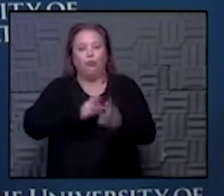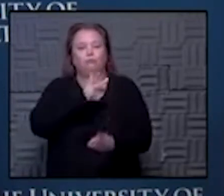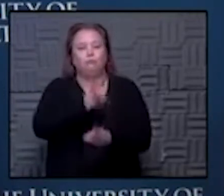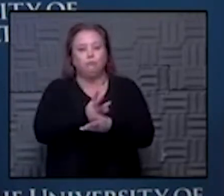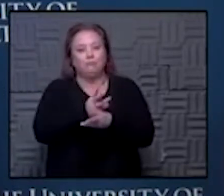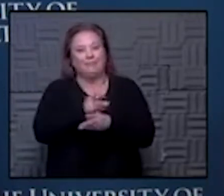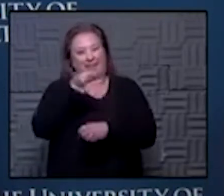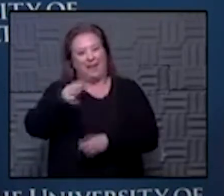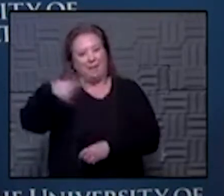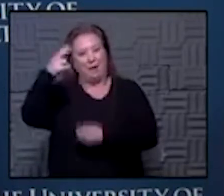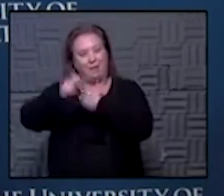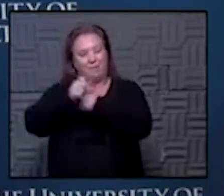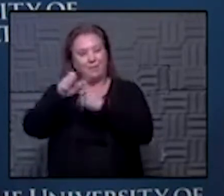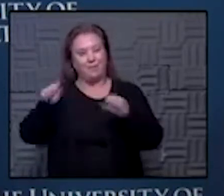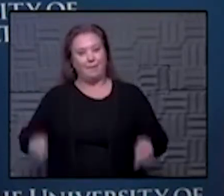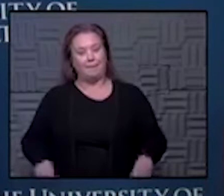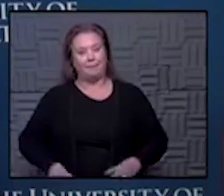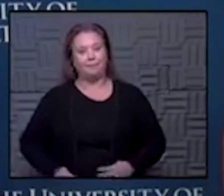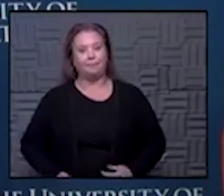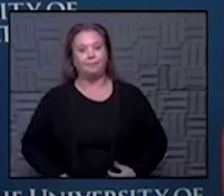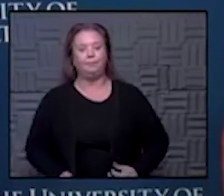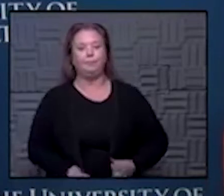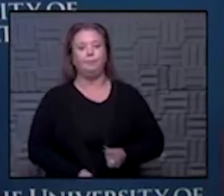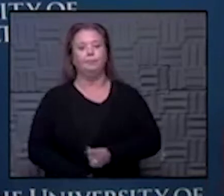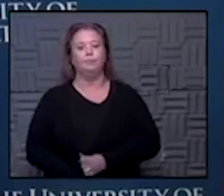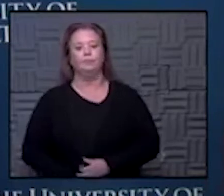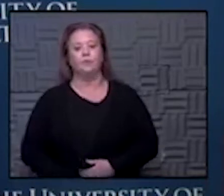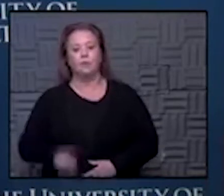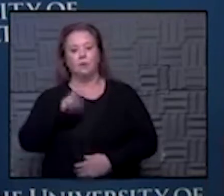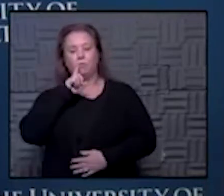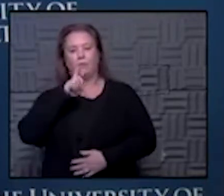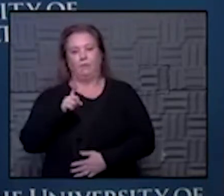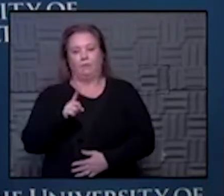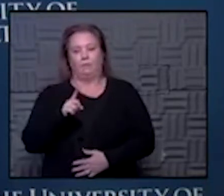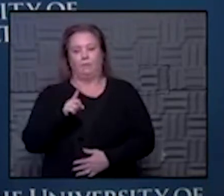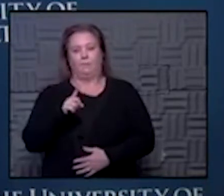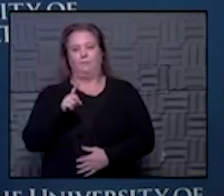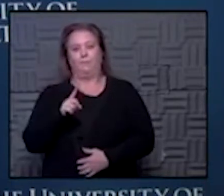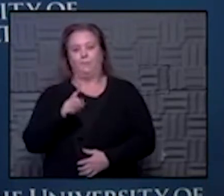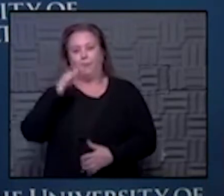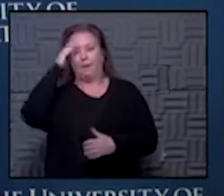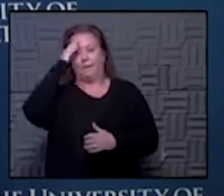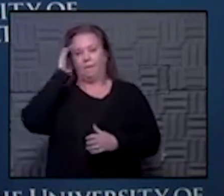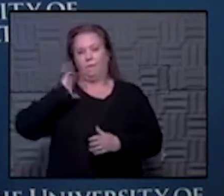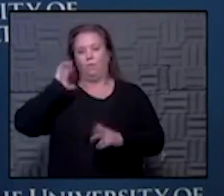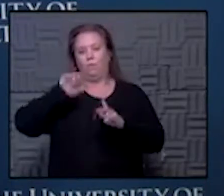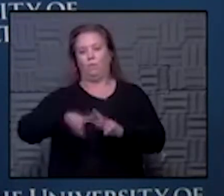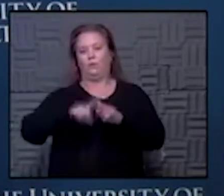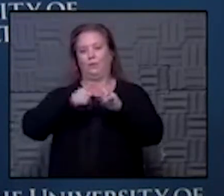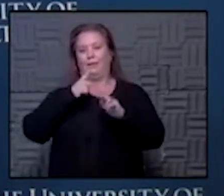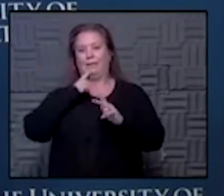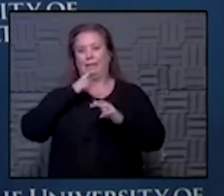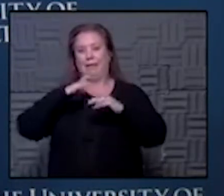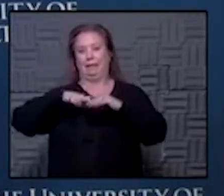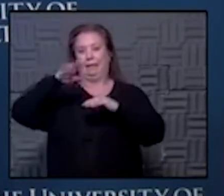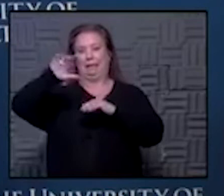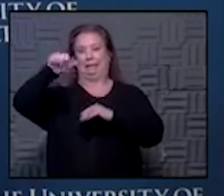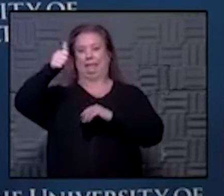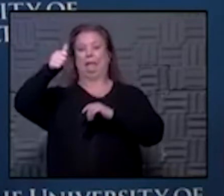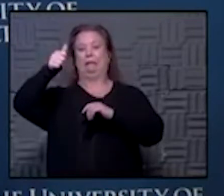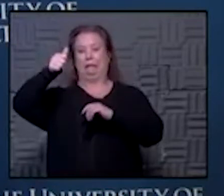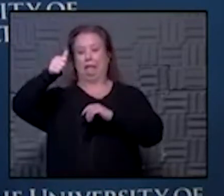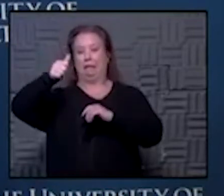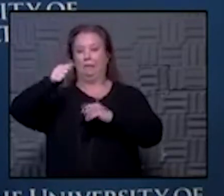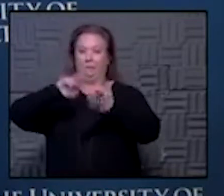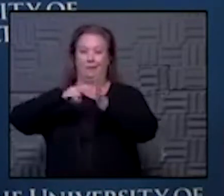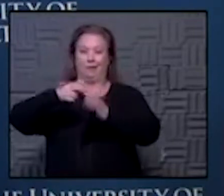be high risk. So I think it really has to do with I know originally they had said anything greater than 10 was a high